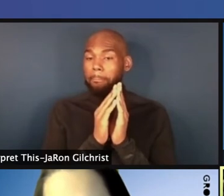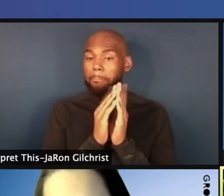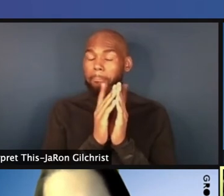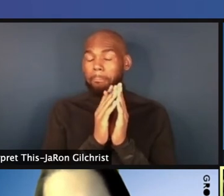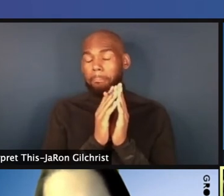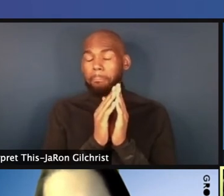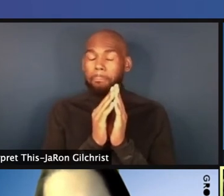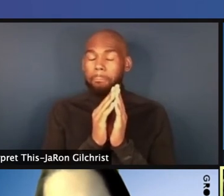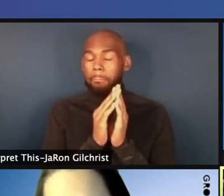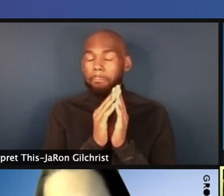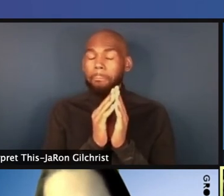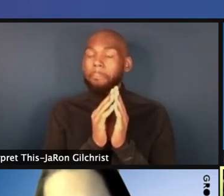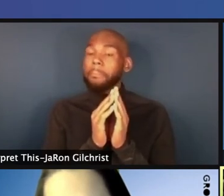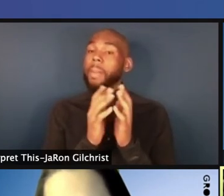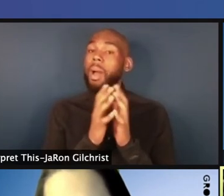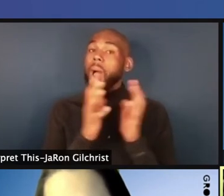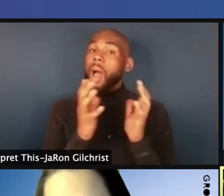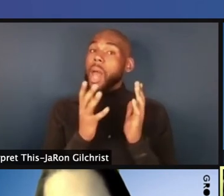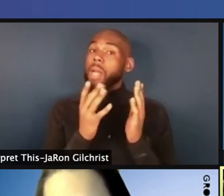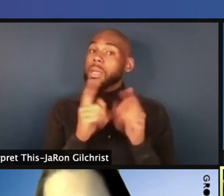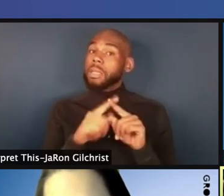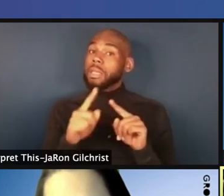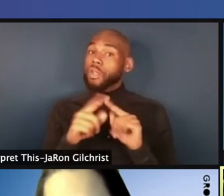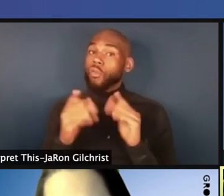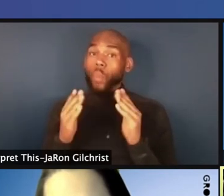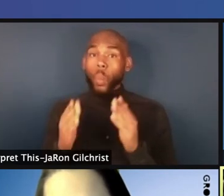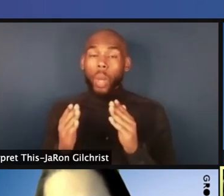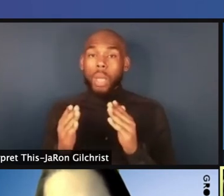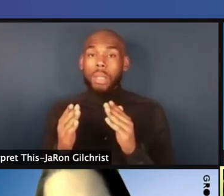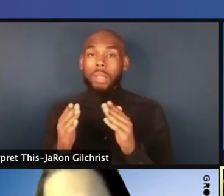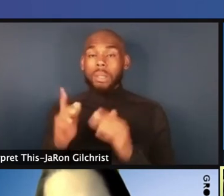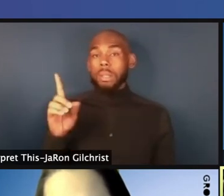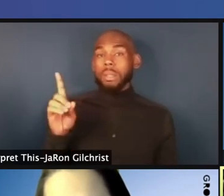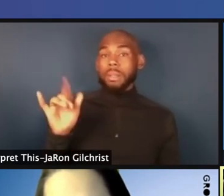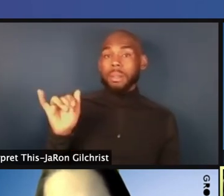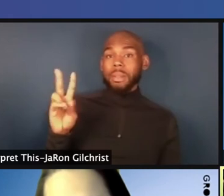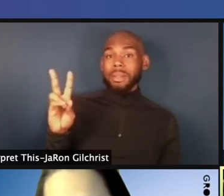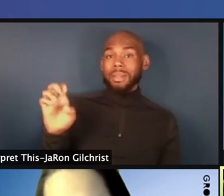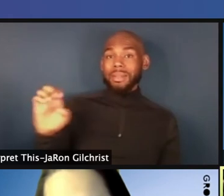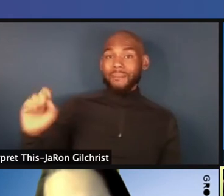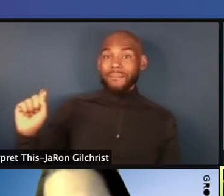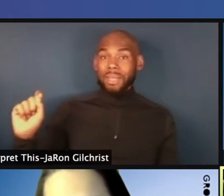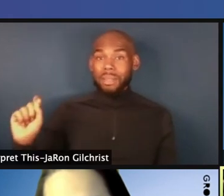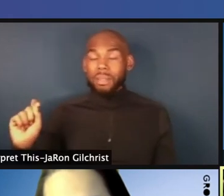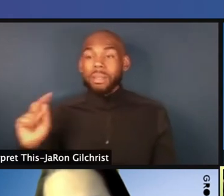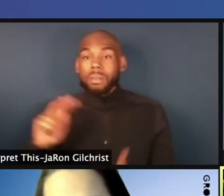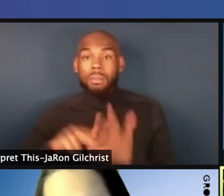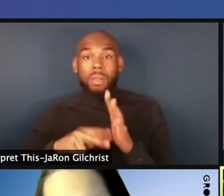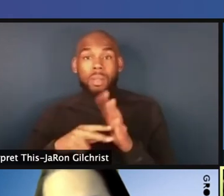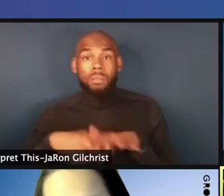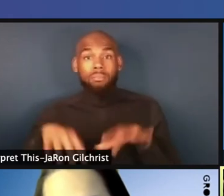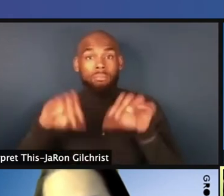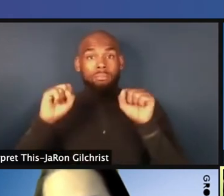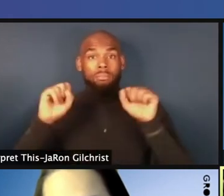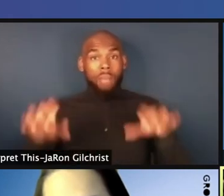there are a lot of different ways to parse divestment, right? That mean that you can take action now. So it could be